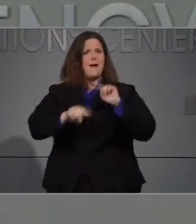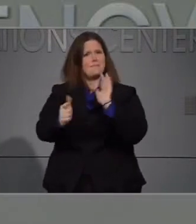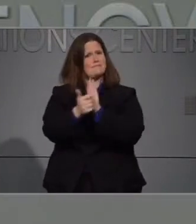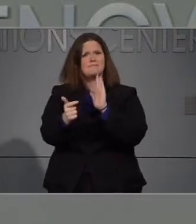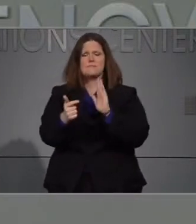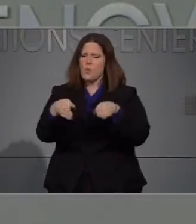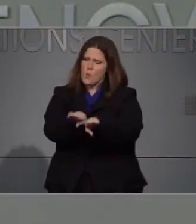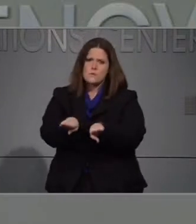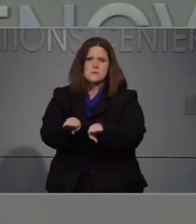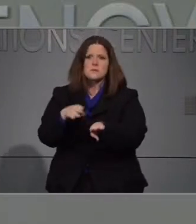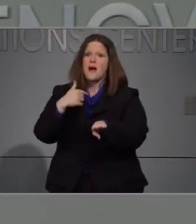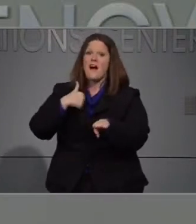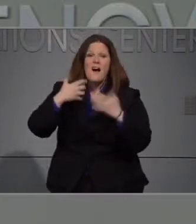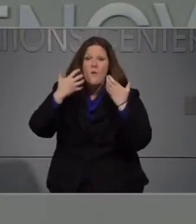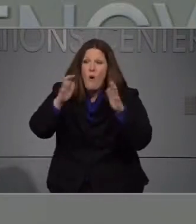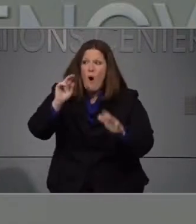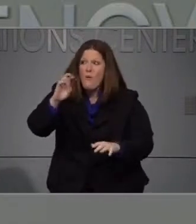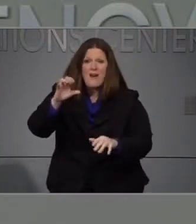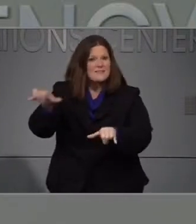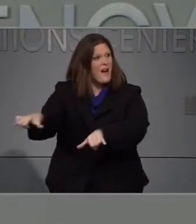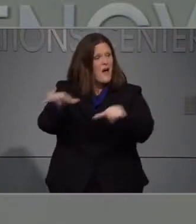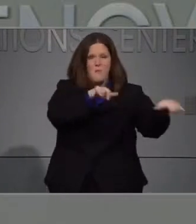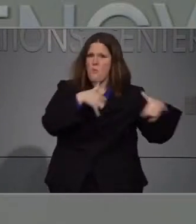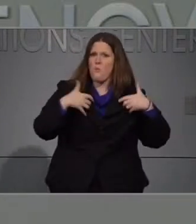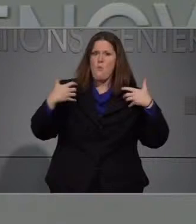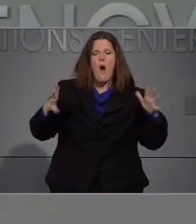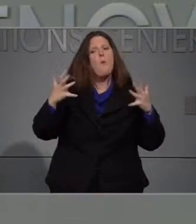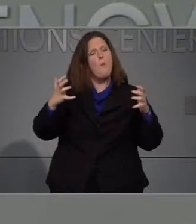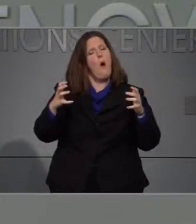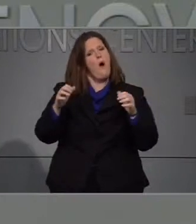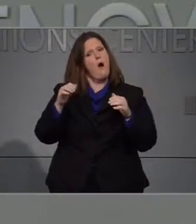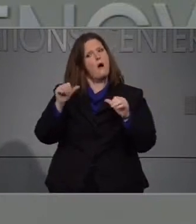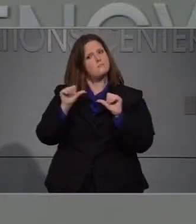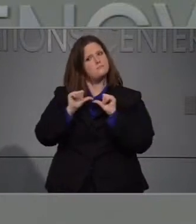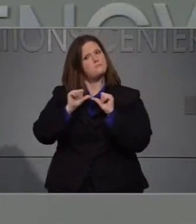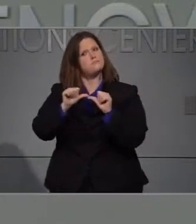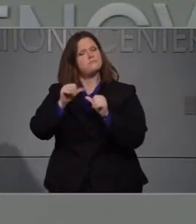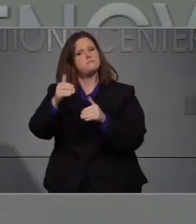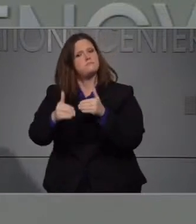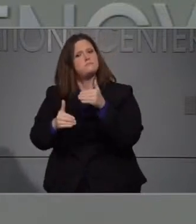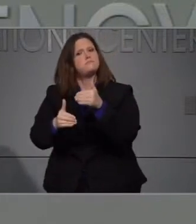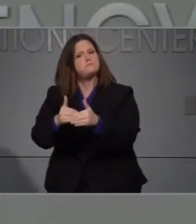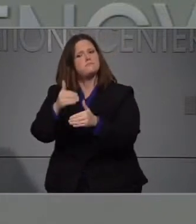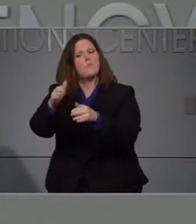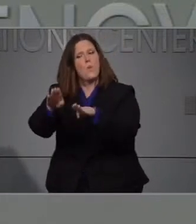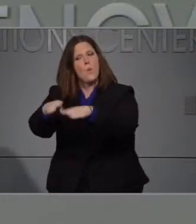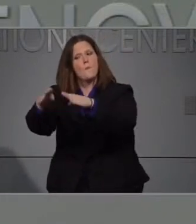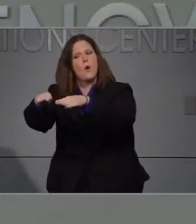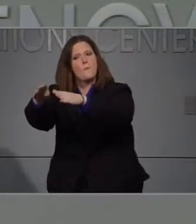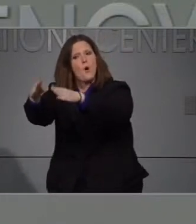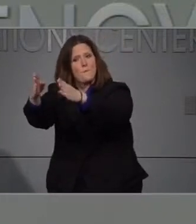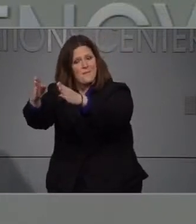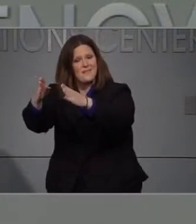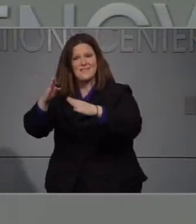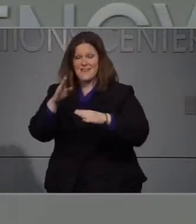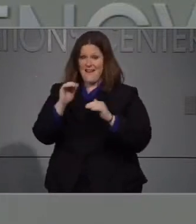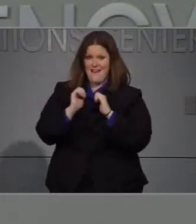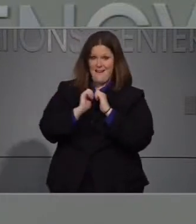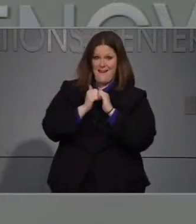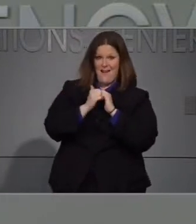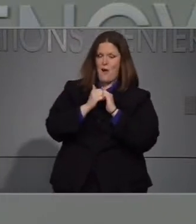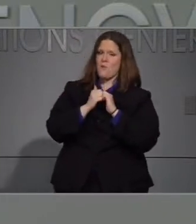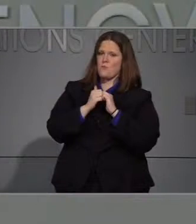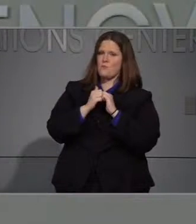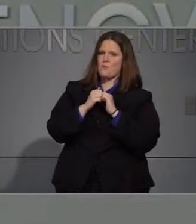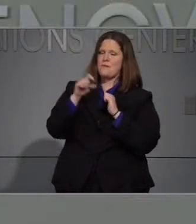backwards. I want to make sure that we can continue to make progress and continue to ease restrictions, but we need to see our